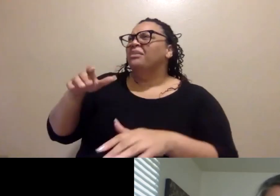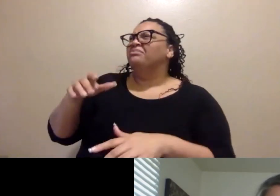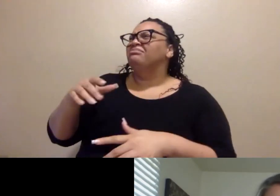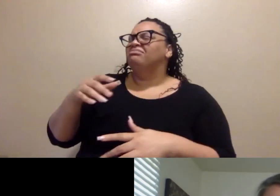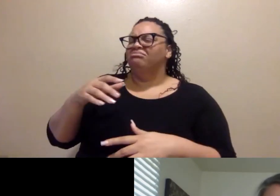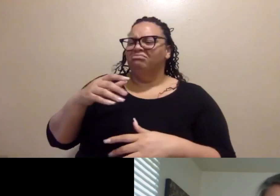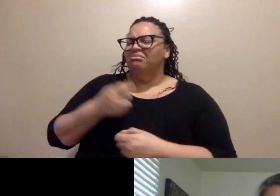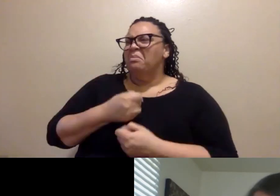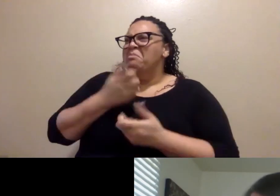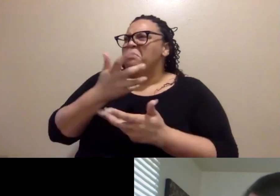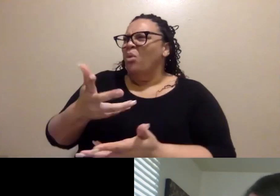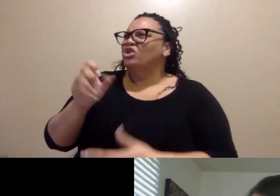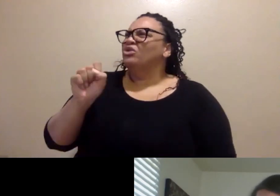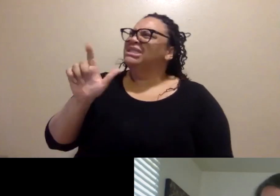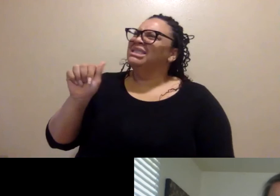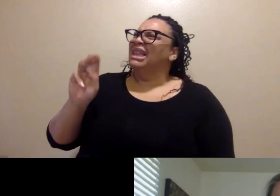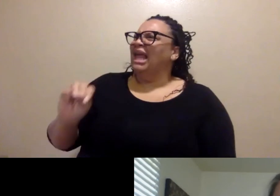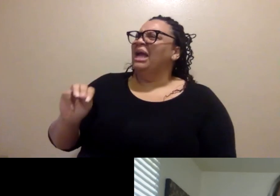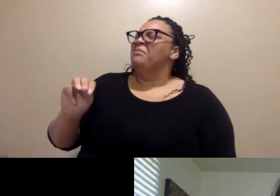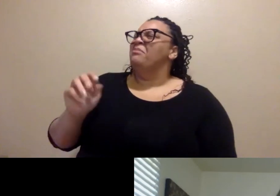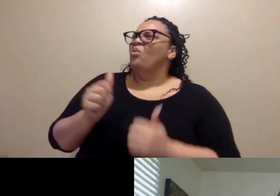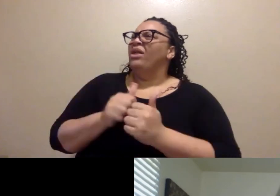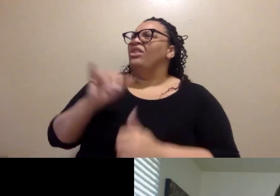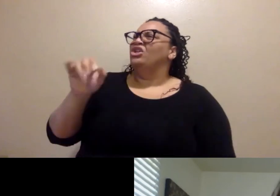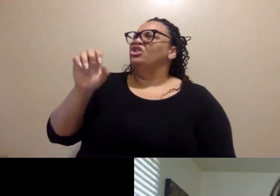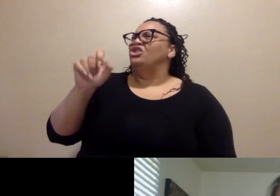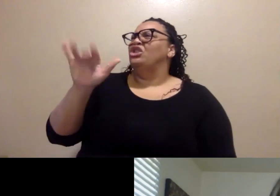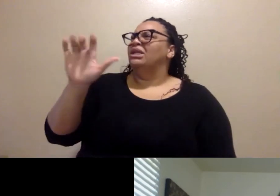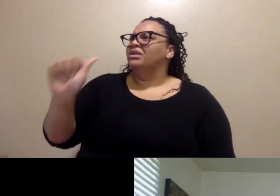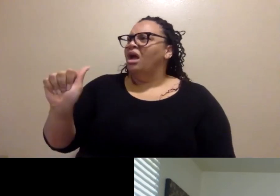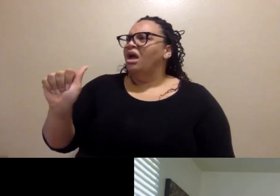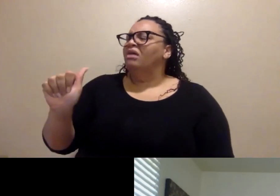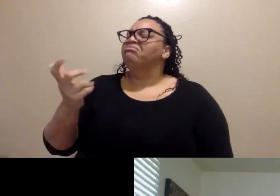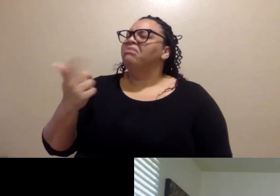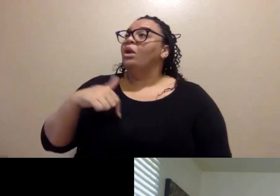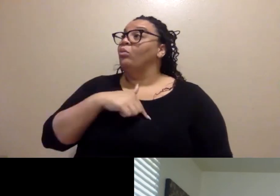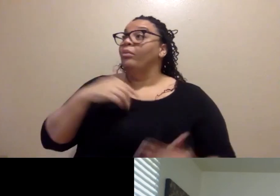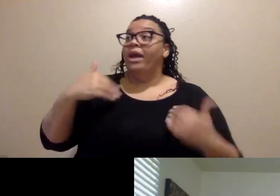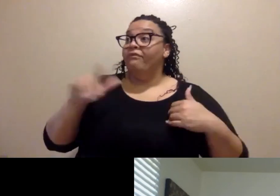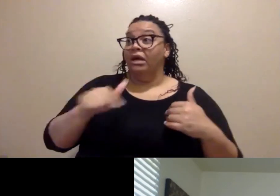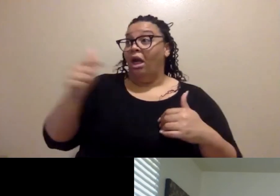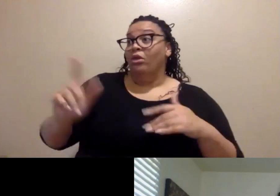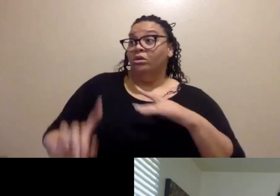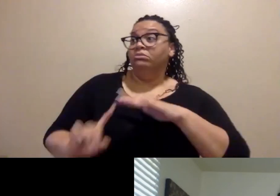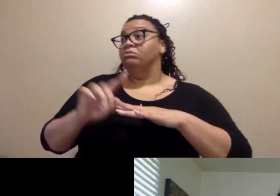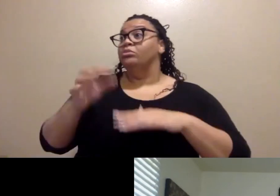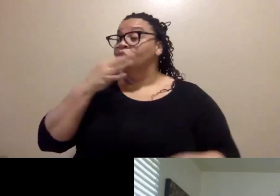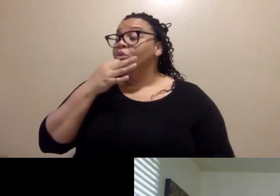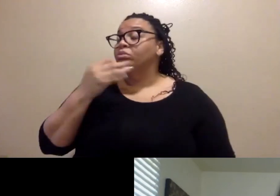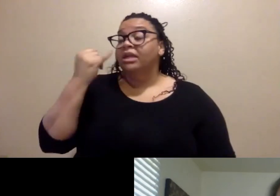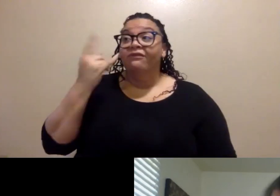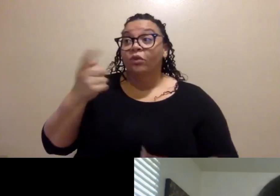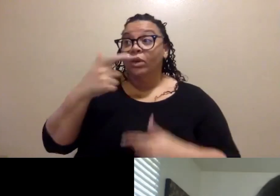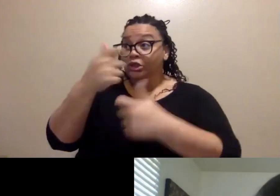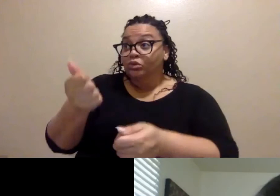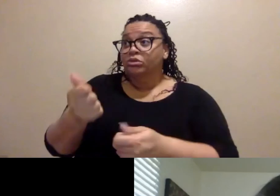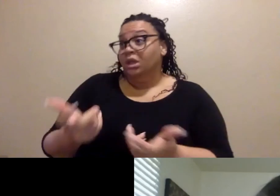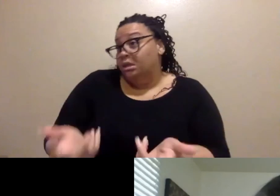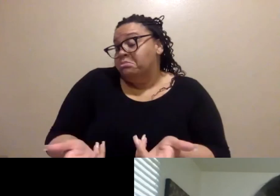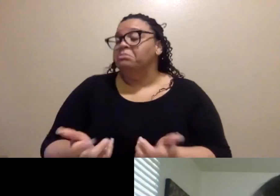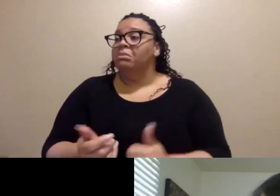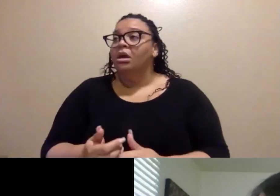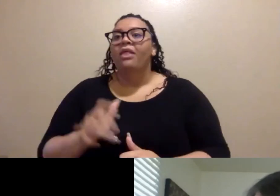Yep. And we've got one coming up too. And if people are interested, that's an amazing event.